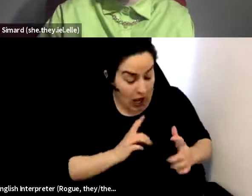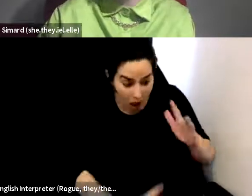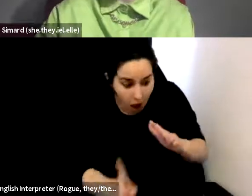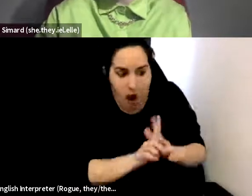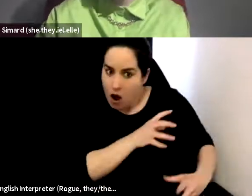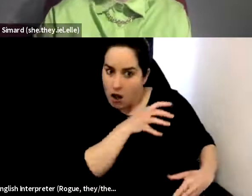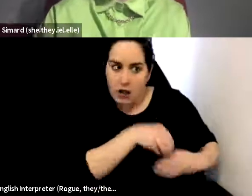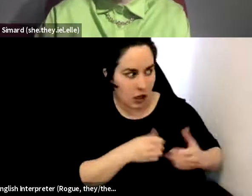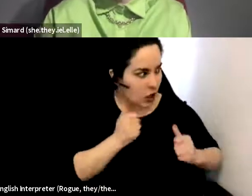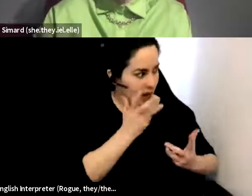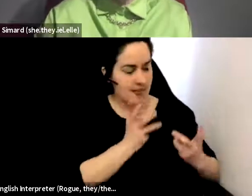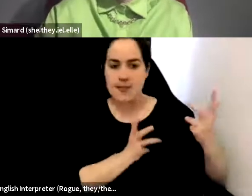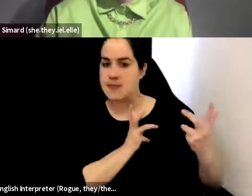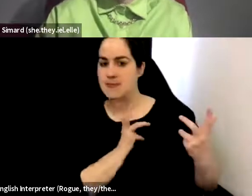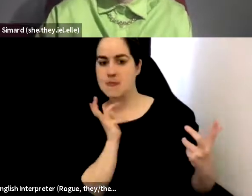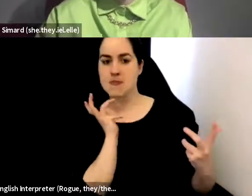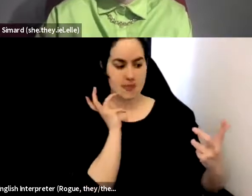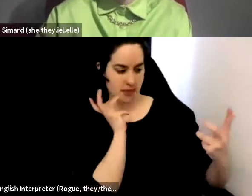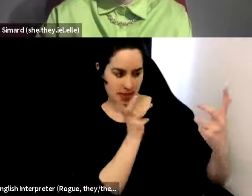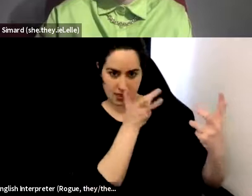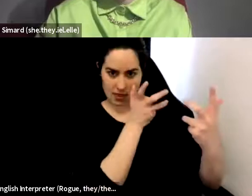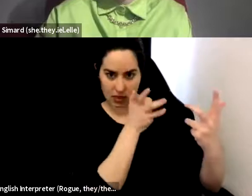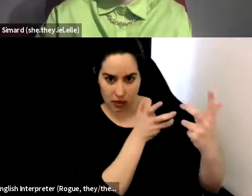I tried to fit myself into that mold.